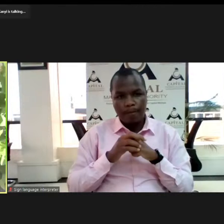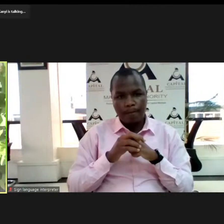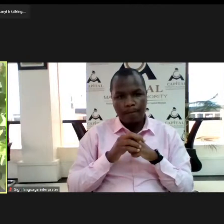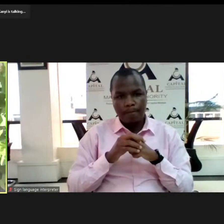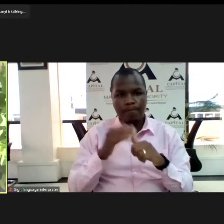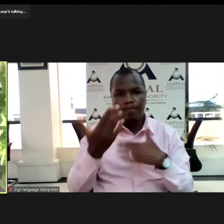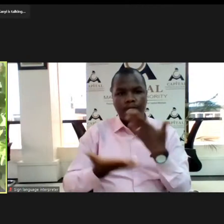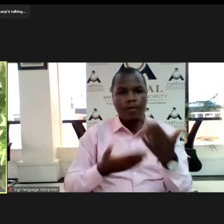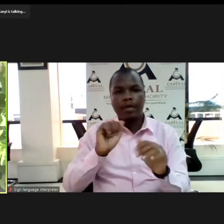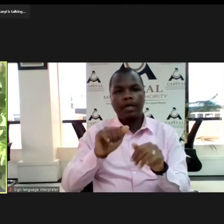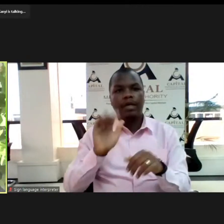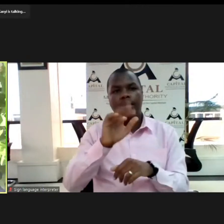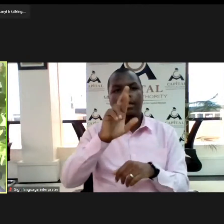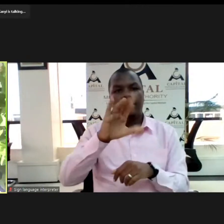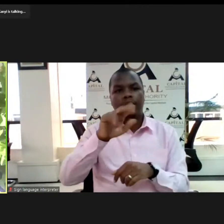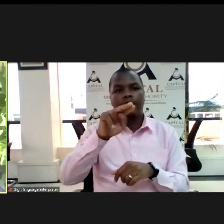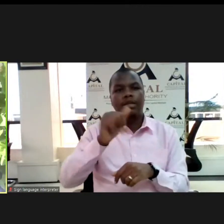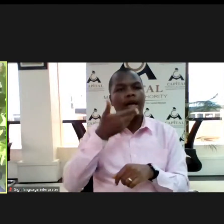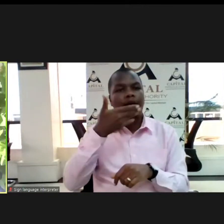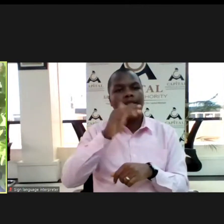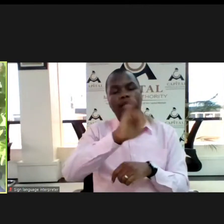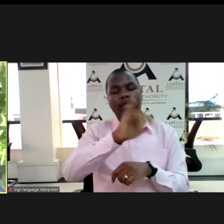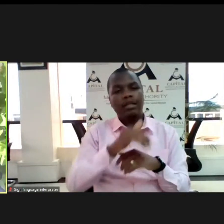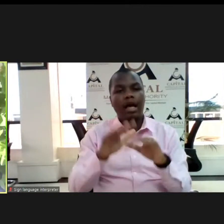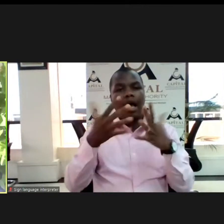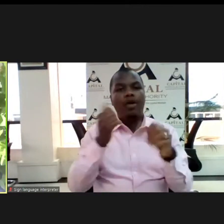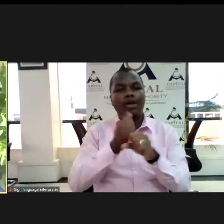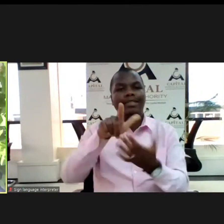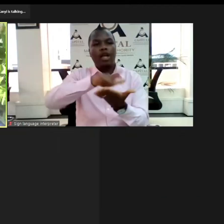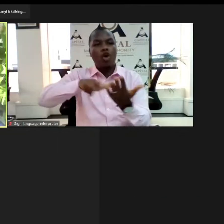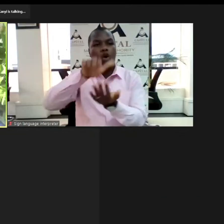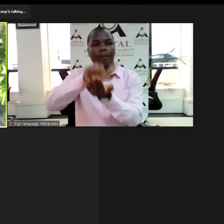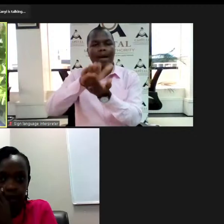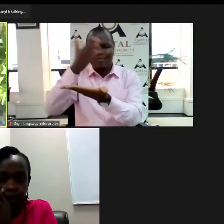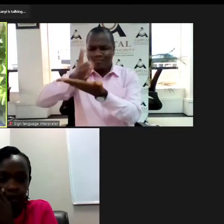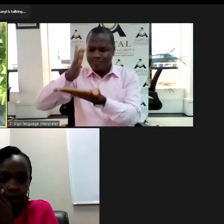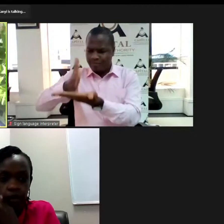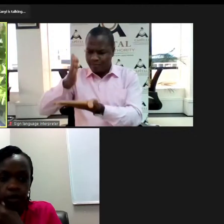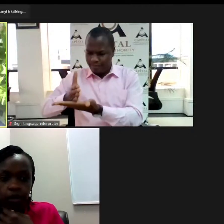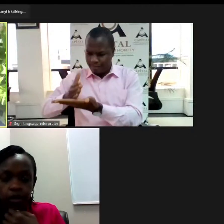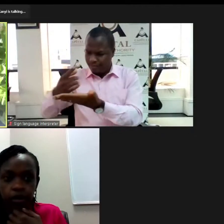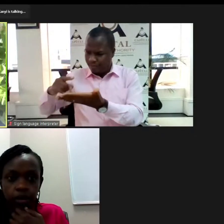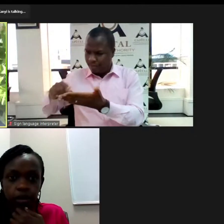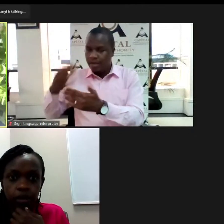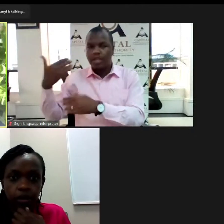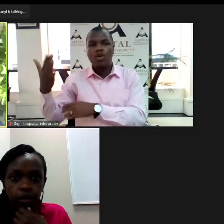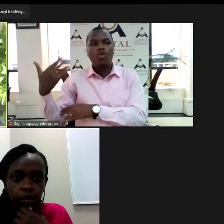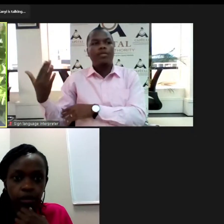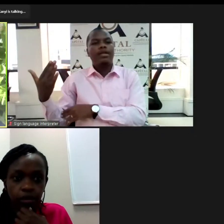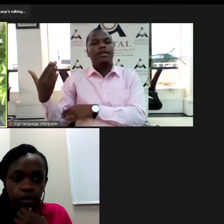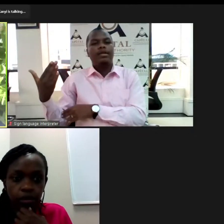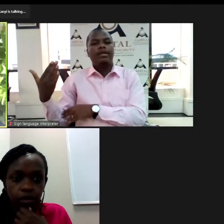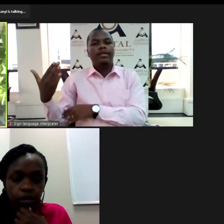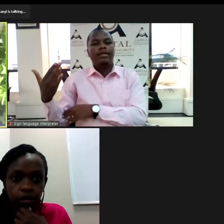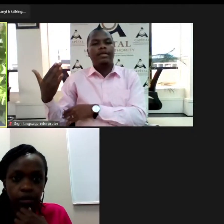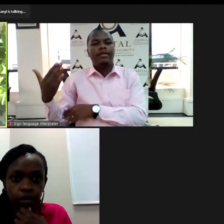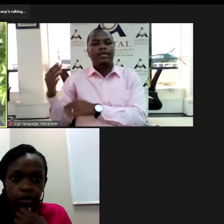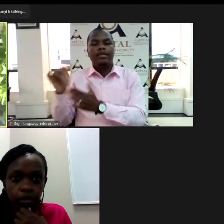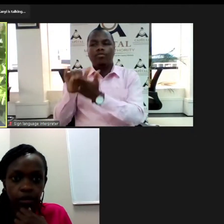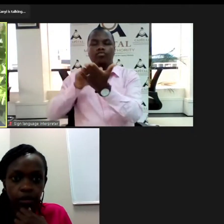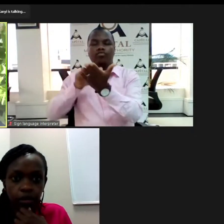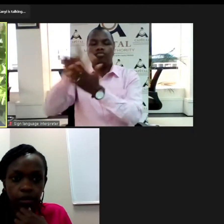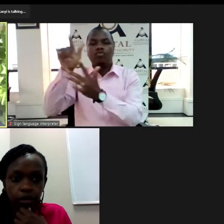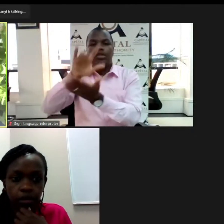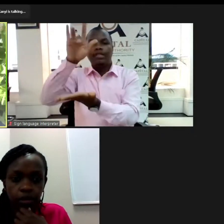Maybe I'll ask Rina to answer that. How does a local bank verify the documents needed by central bank in order to